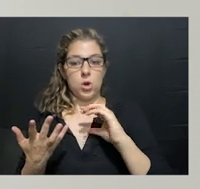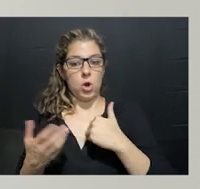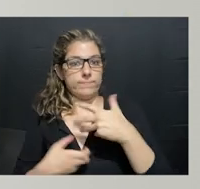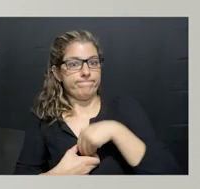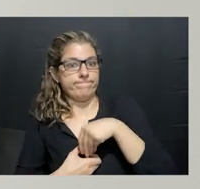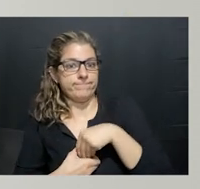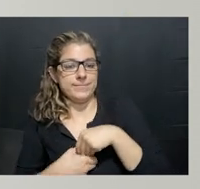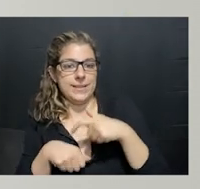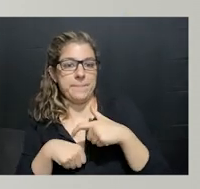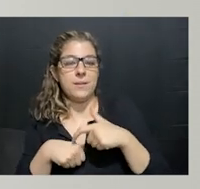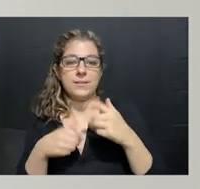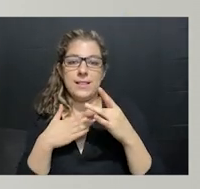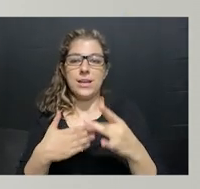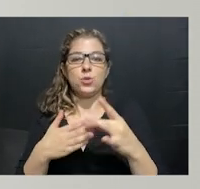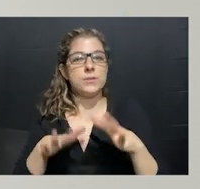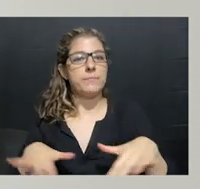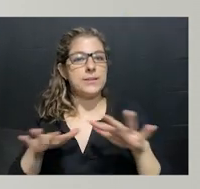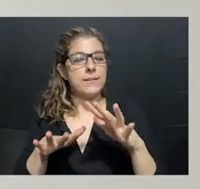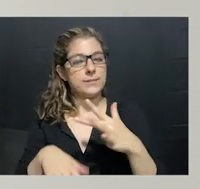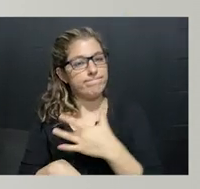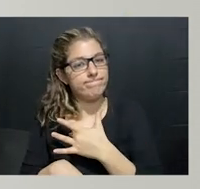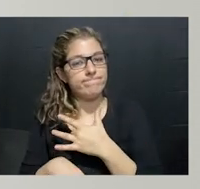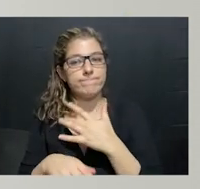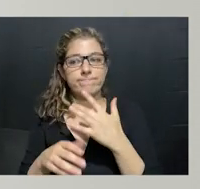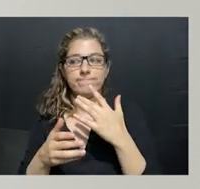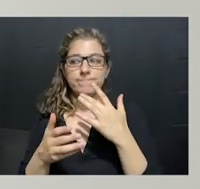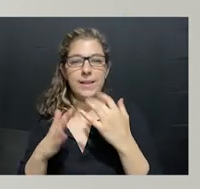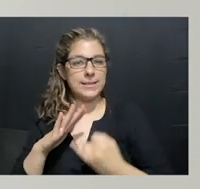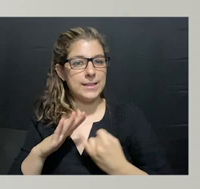instincts has led us to this space of profound polarization.